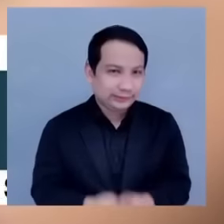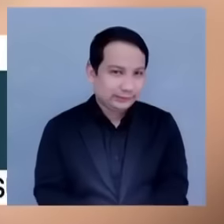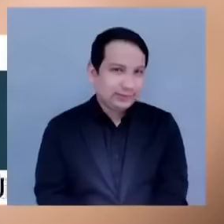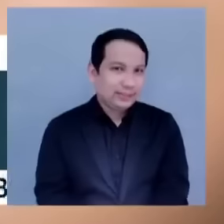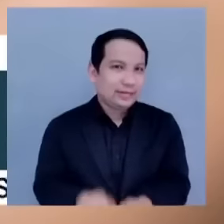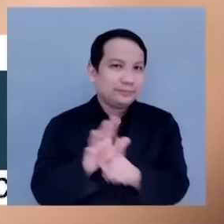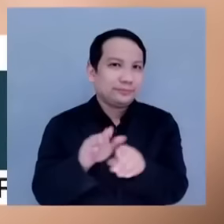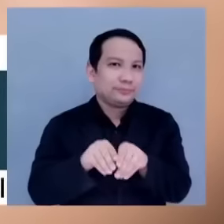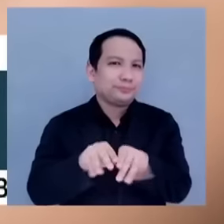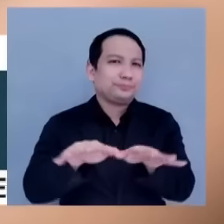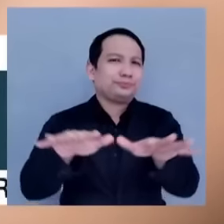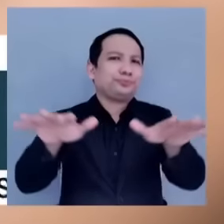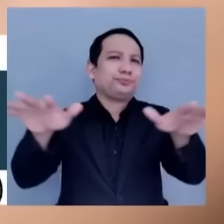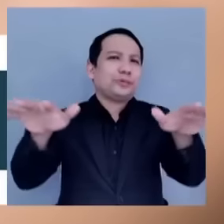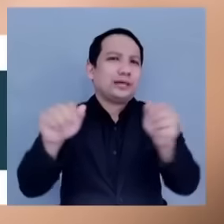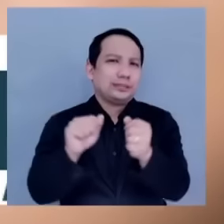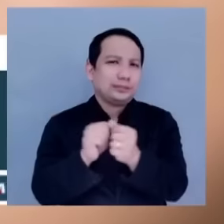such a large,